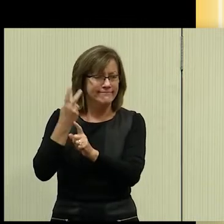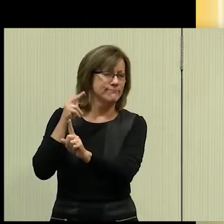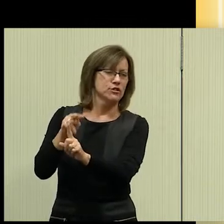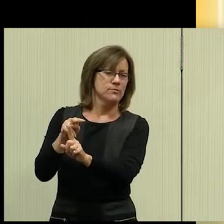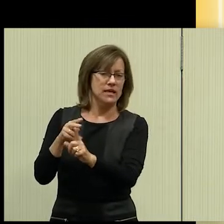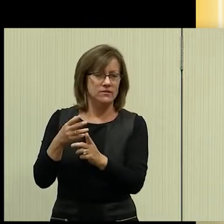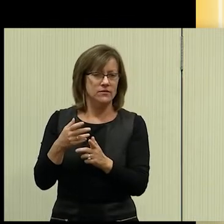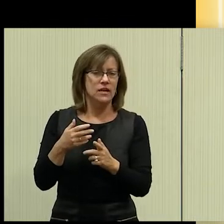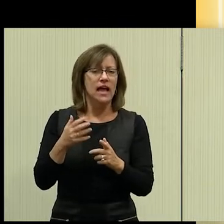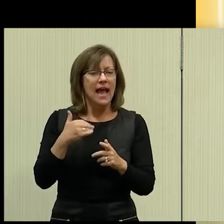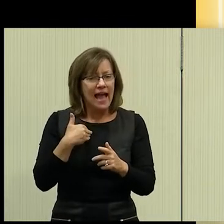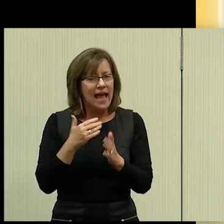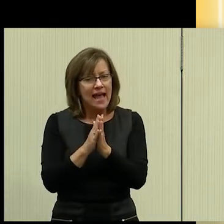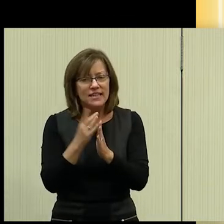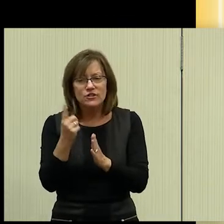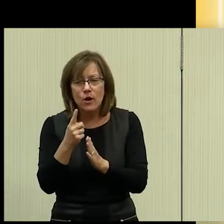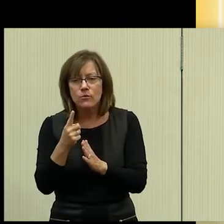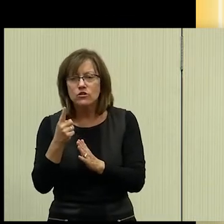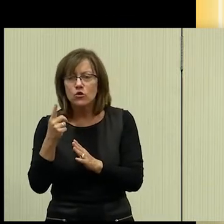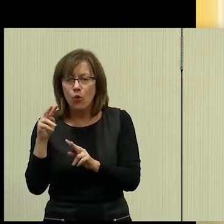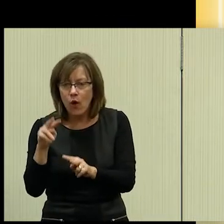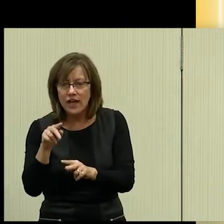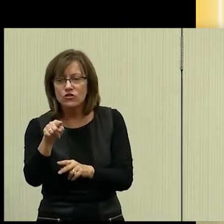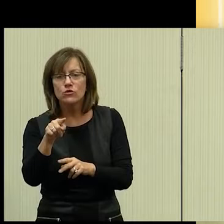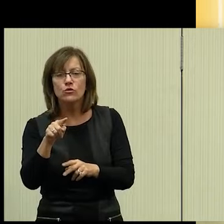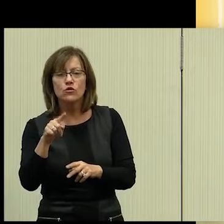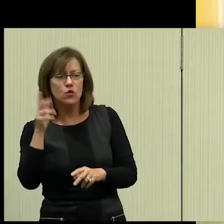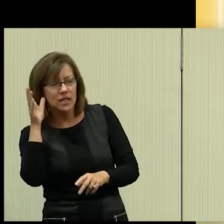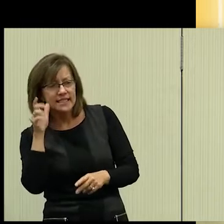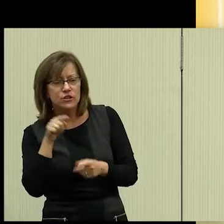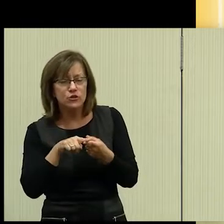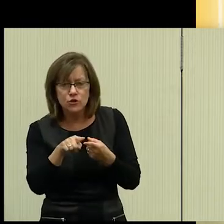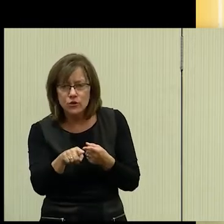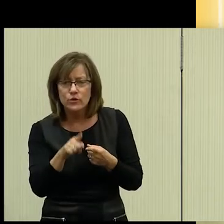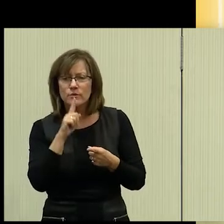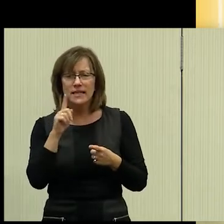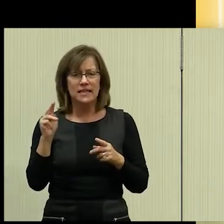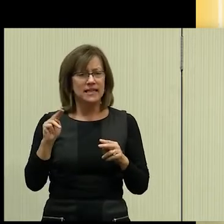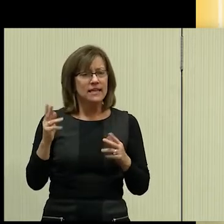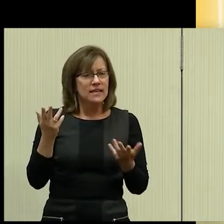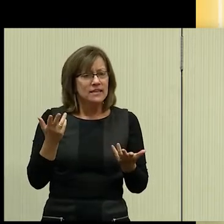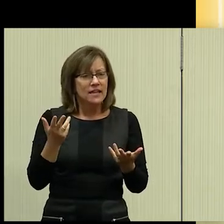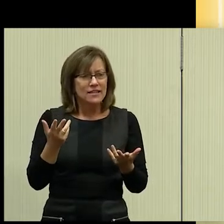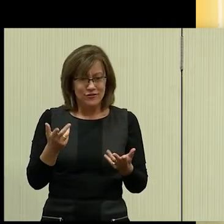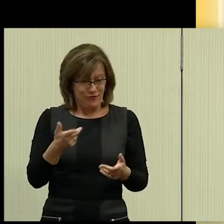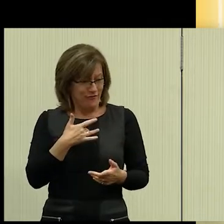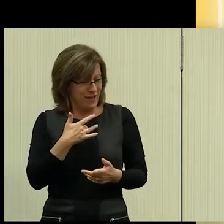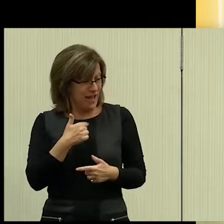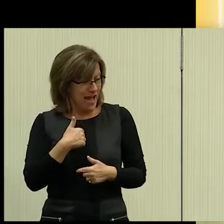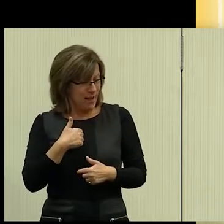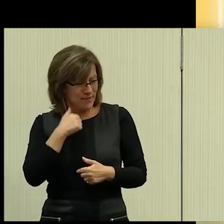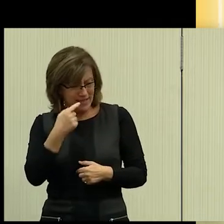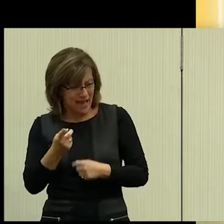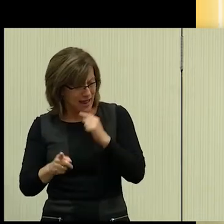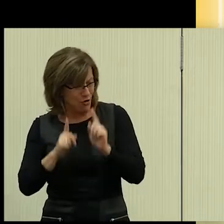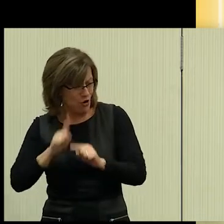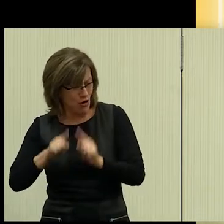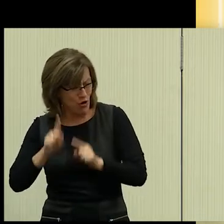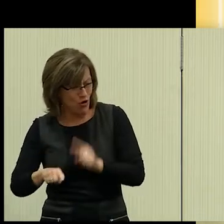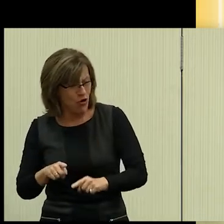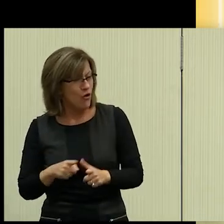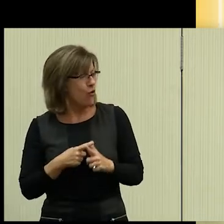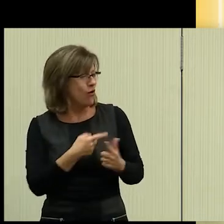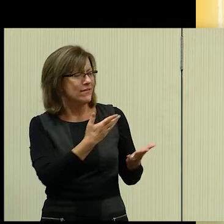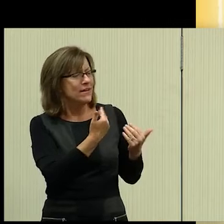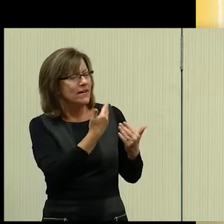kind of watch you, listen to you, be objective, tell me what I'm doing. Do you feel like I'm giving a lot of directives? Because it sure feels that way to me. So give